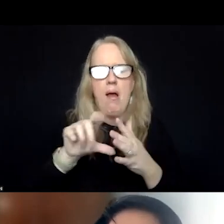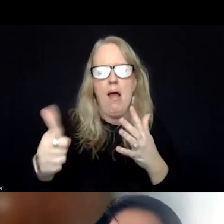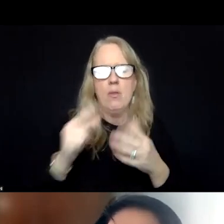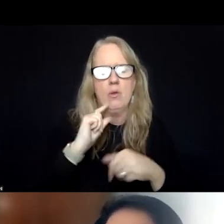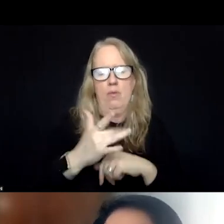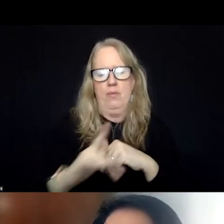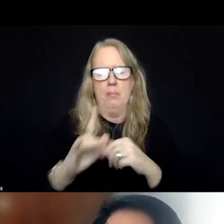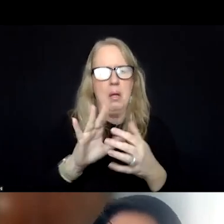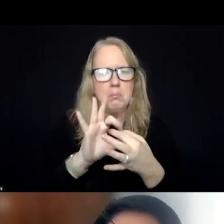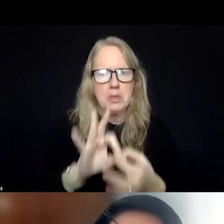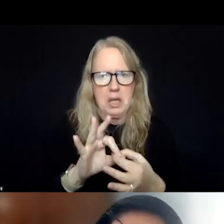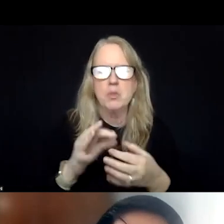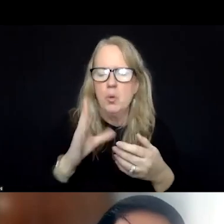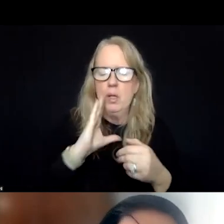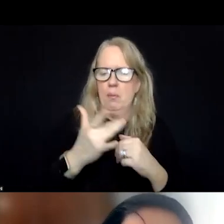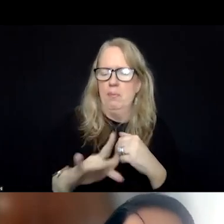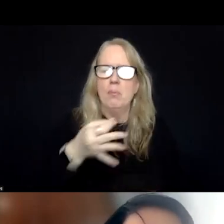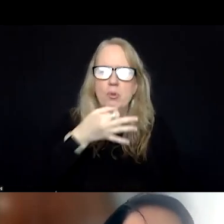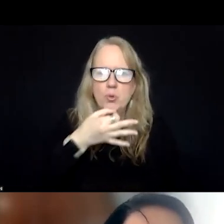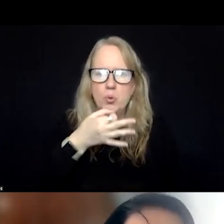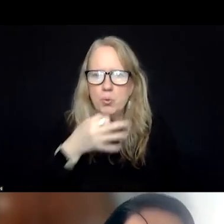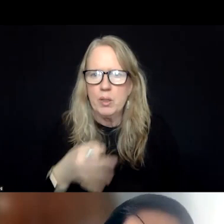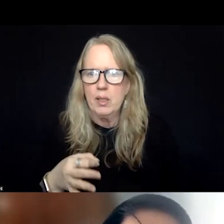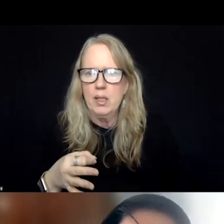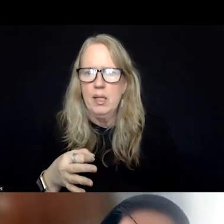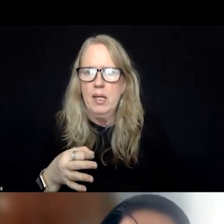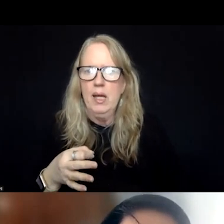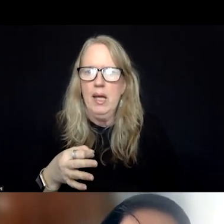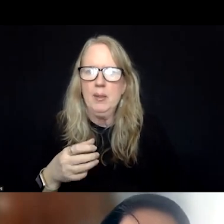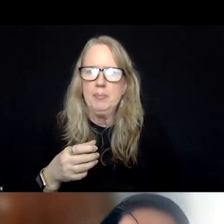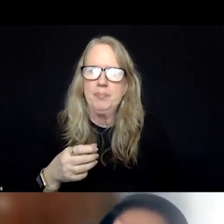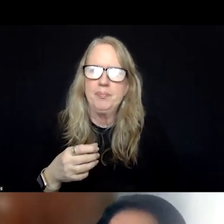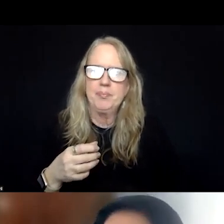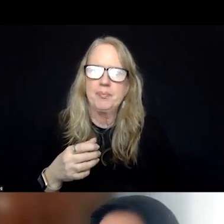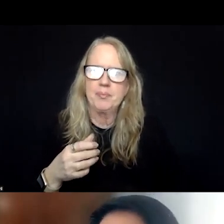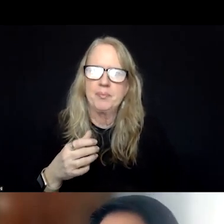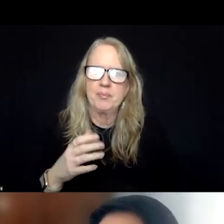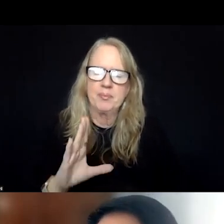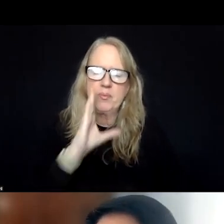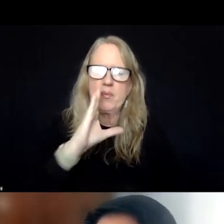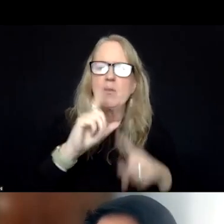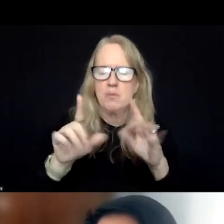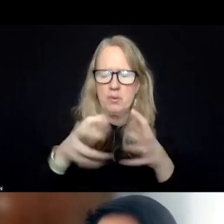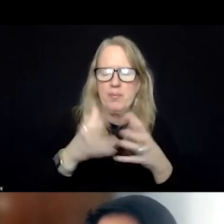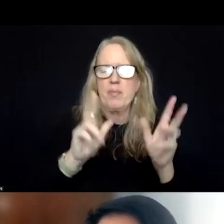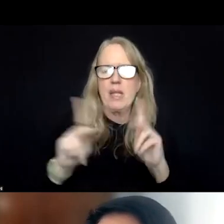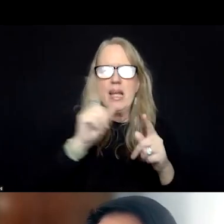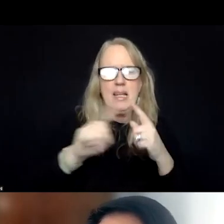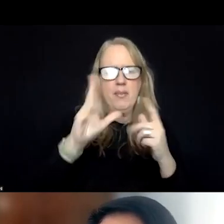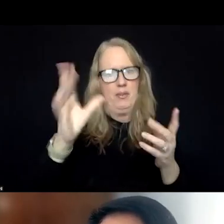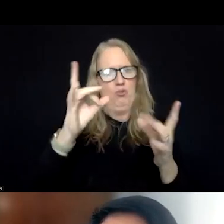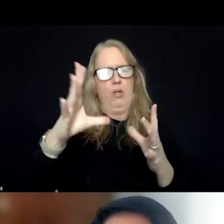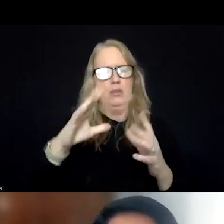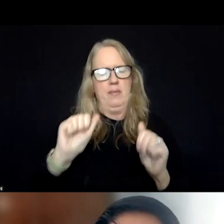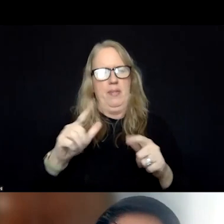and the Connected and Strong one will be available soon. And really, the theme of working with complex populations in the crisis space has been something